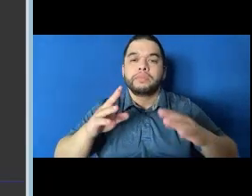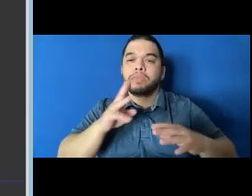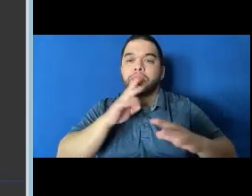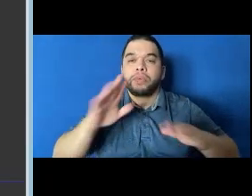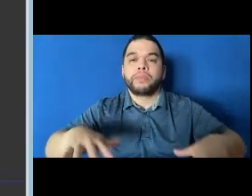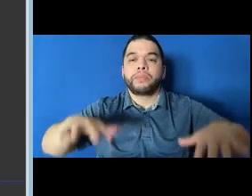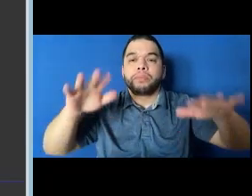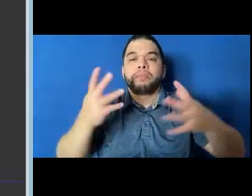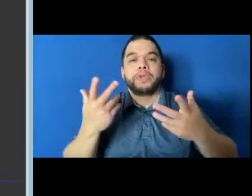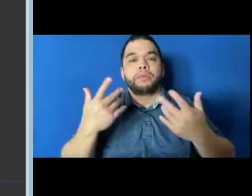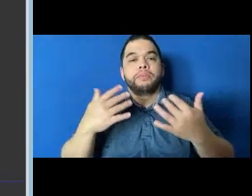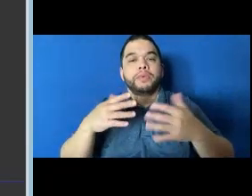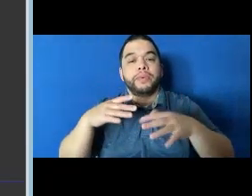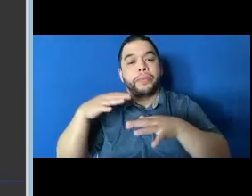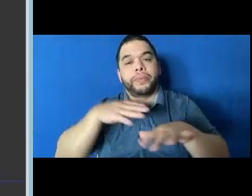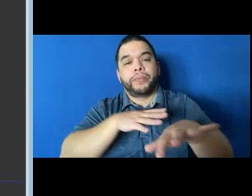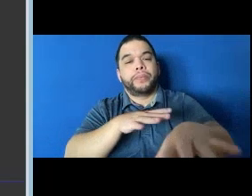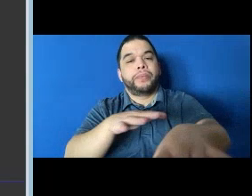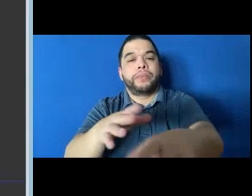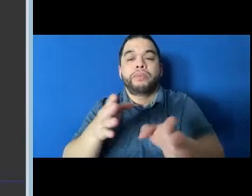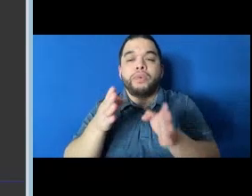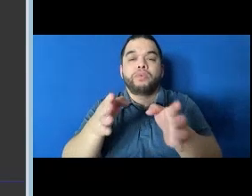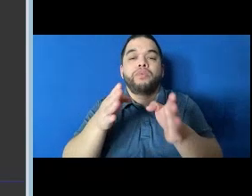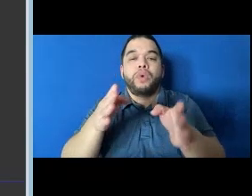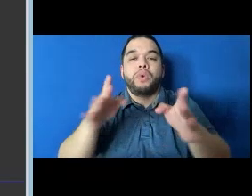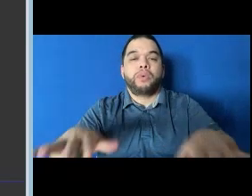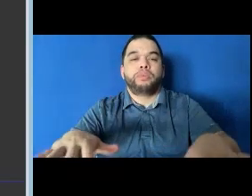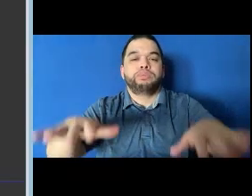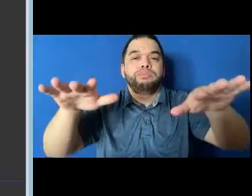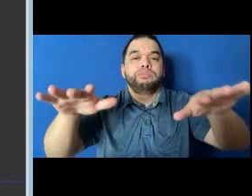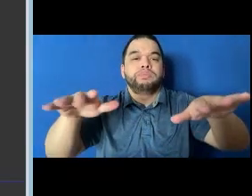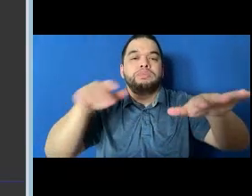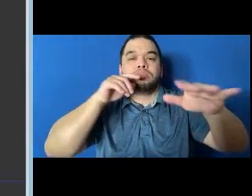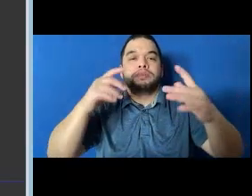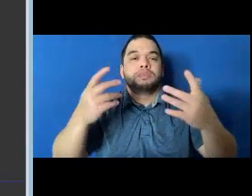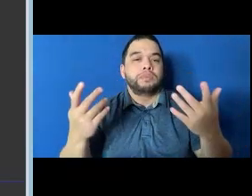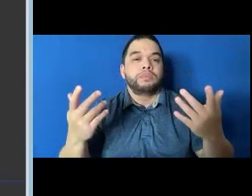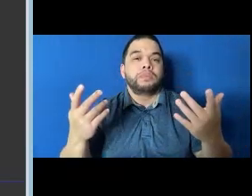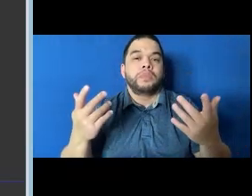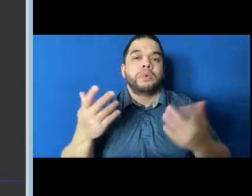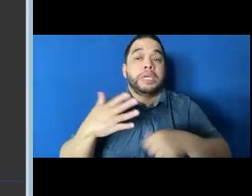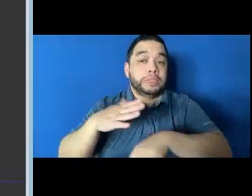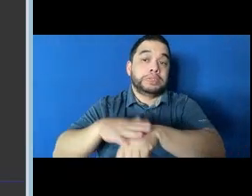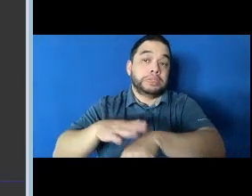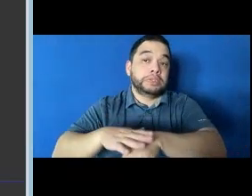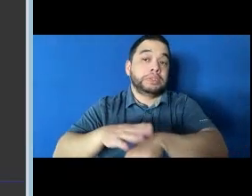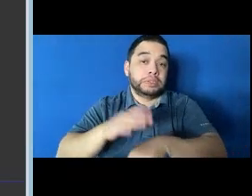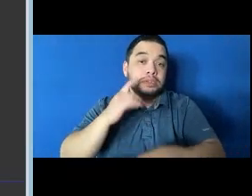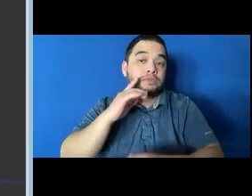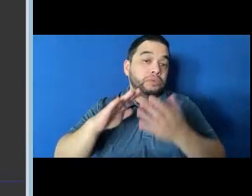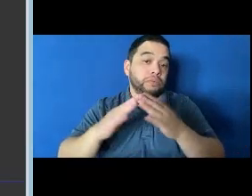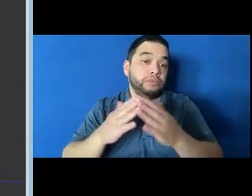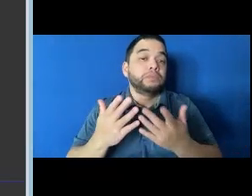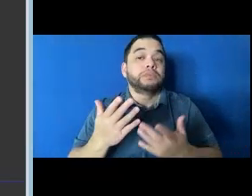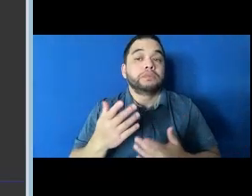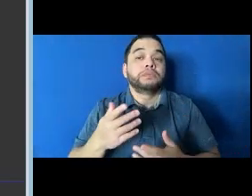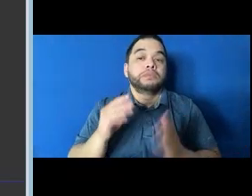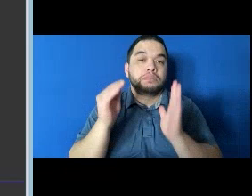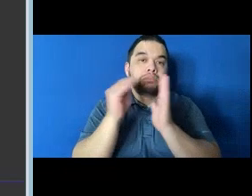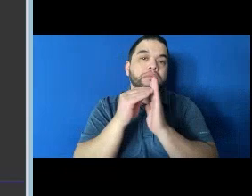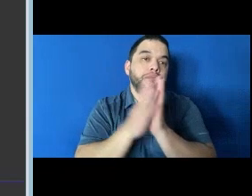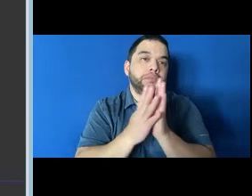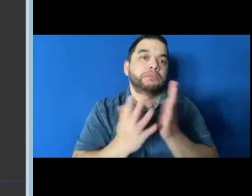ya moderadas y mayores, son inundaciones que pueden poner en peligro Floods las then go from comunidades. the slight ones that Si nosotros might